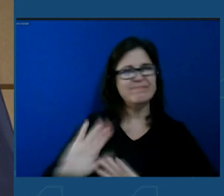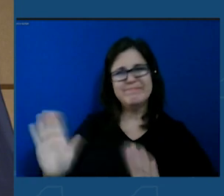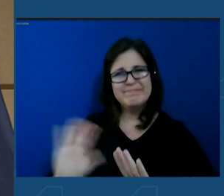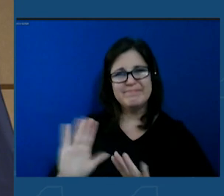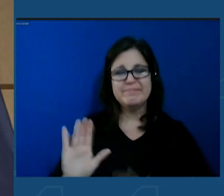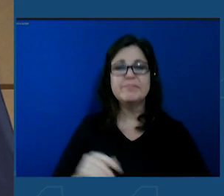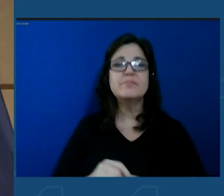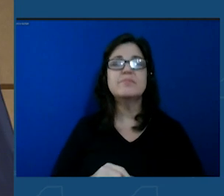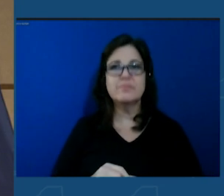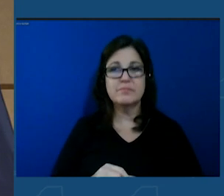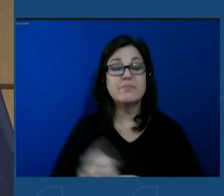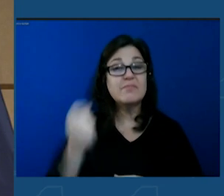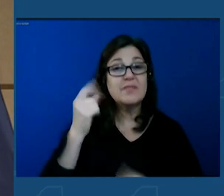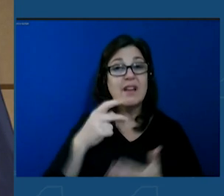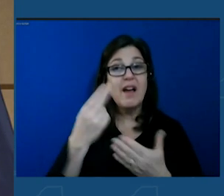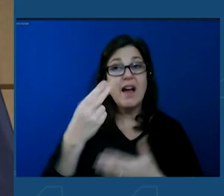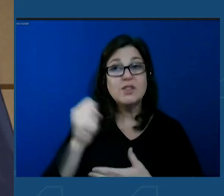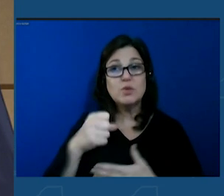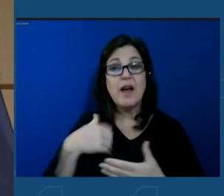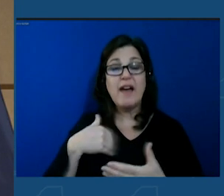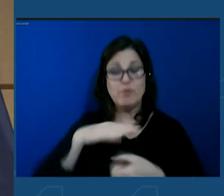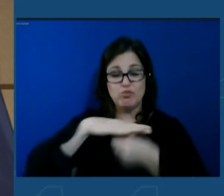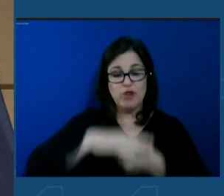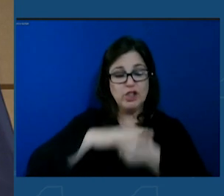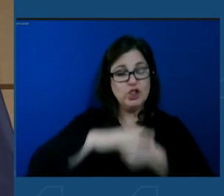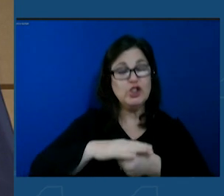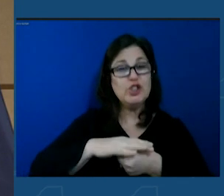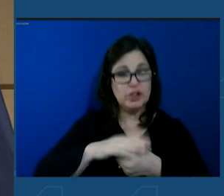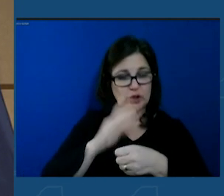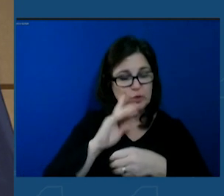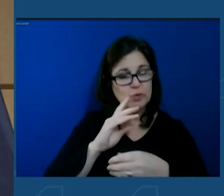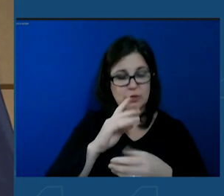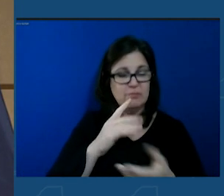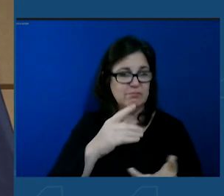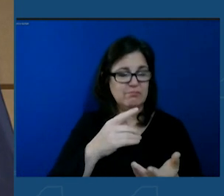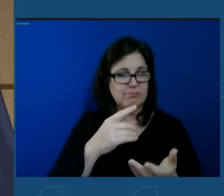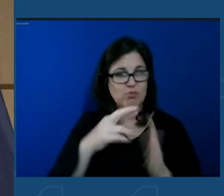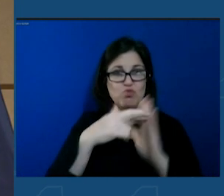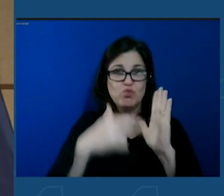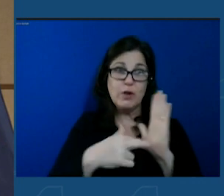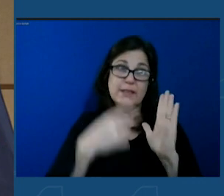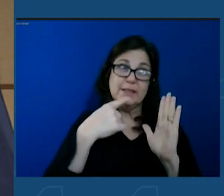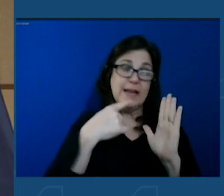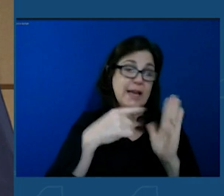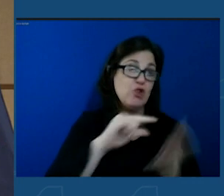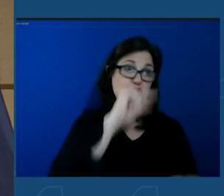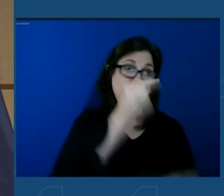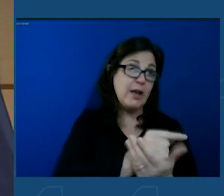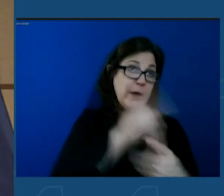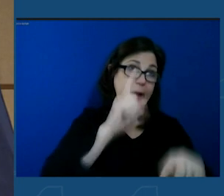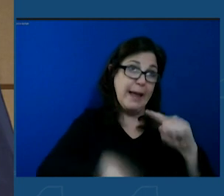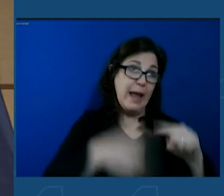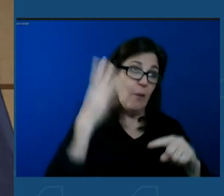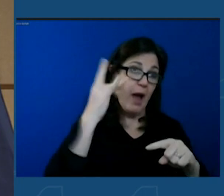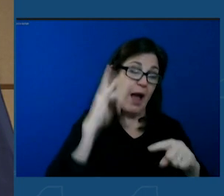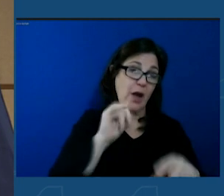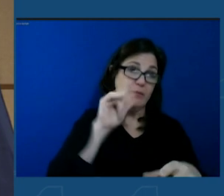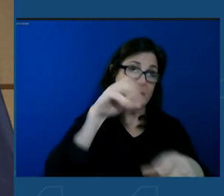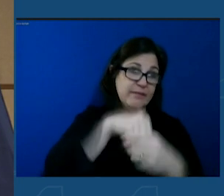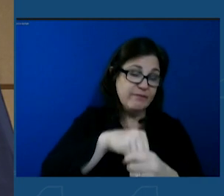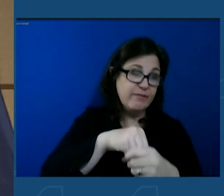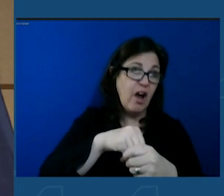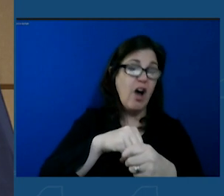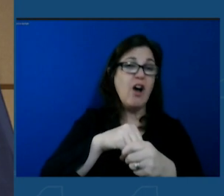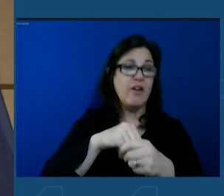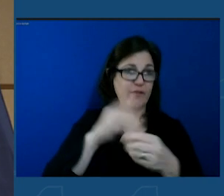service, and there are some high schools that say you can't graduate if you don't give back to the community, or if you don't have a certain amount of